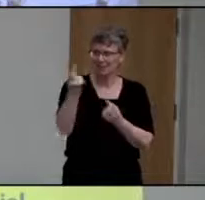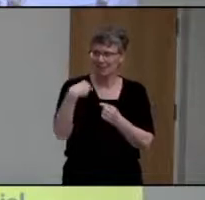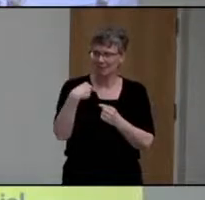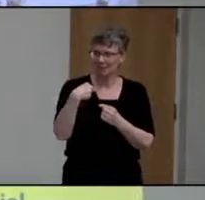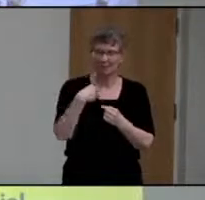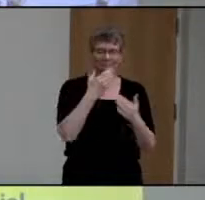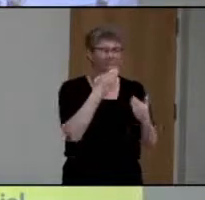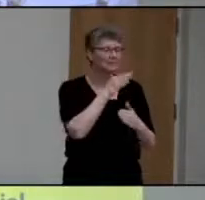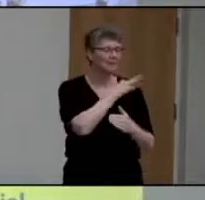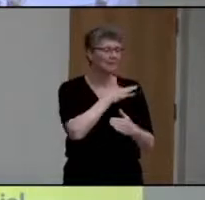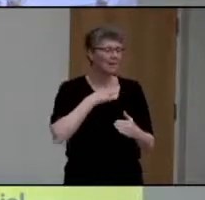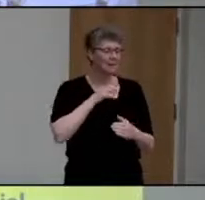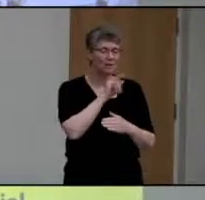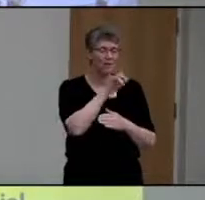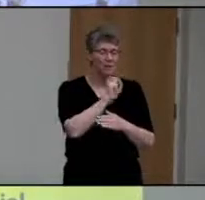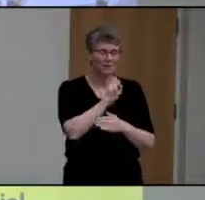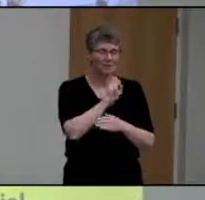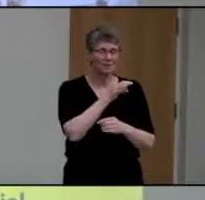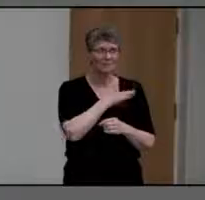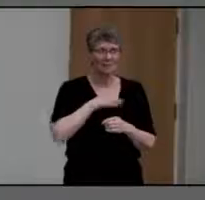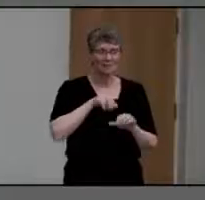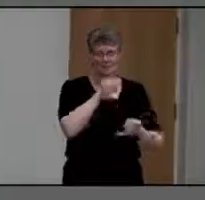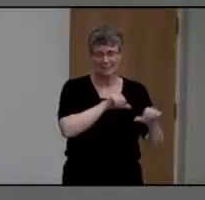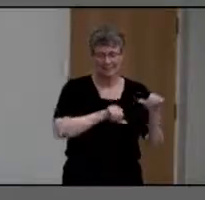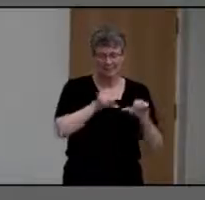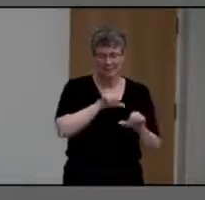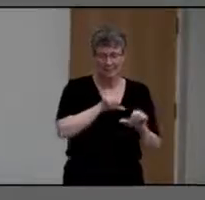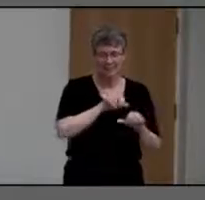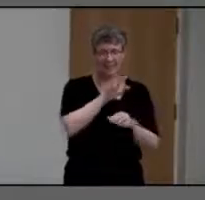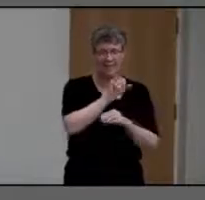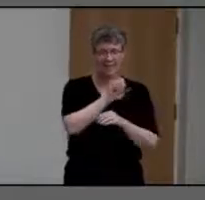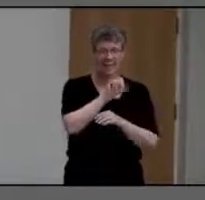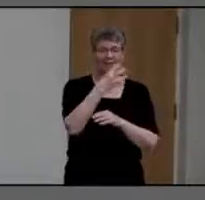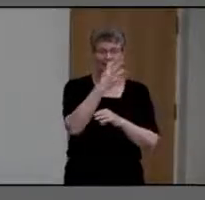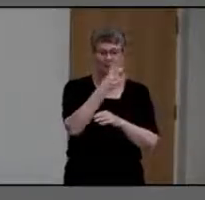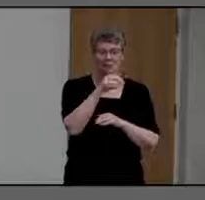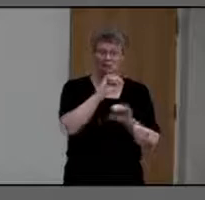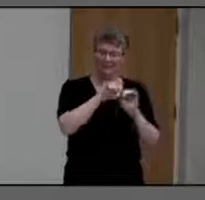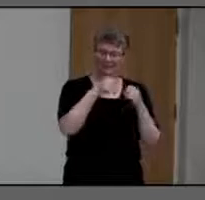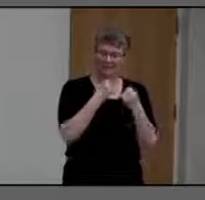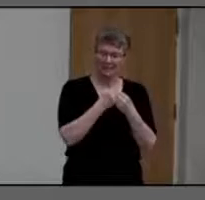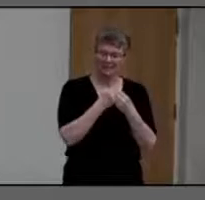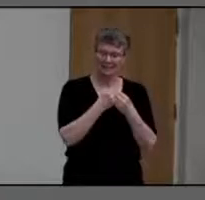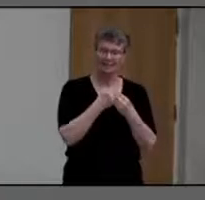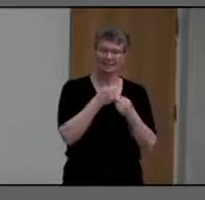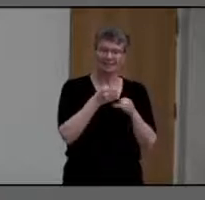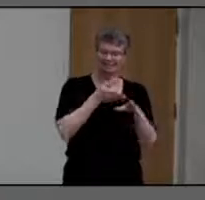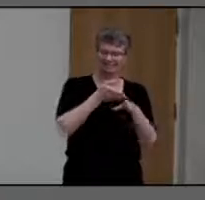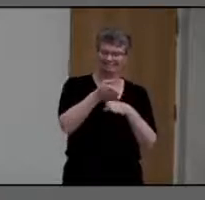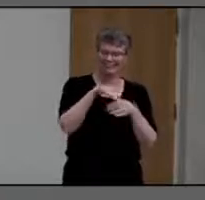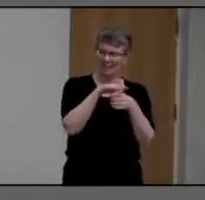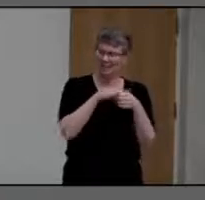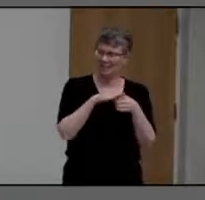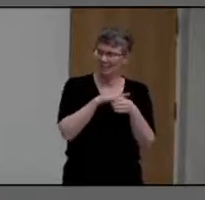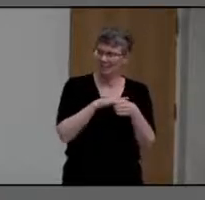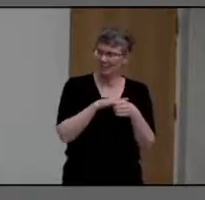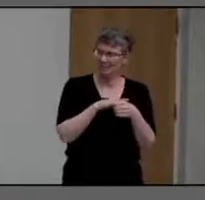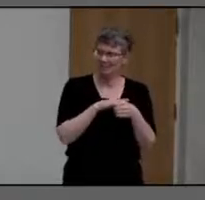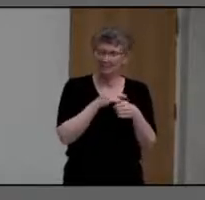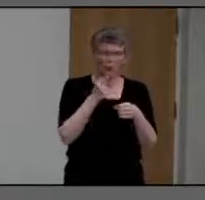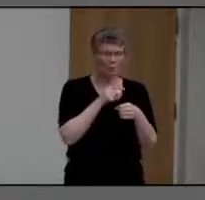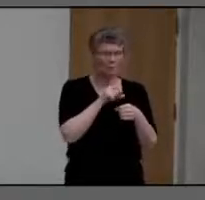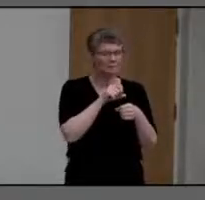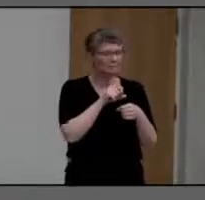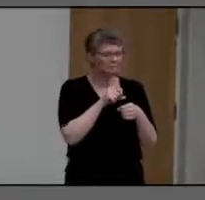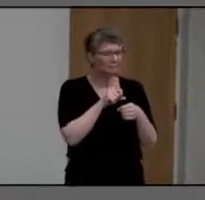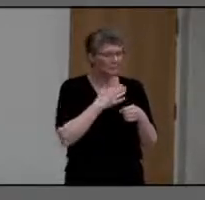the Faculty of Science, AI for Society signature area. I always love hearing from Eleni about the things that they're doing.